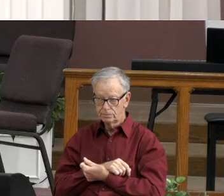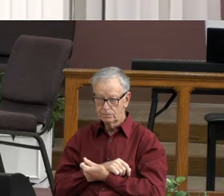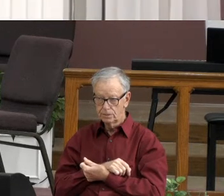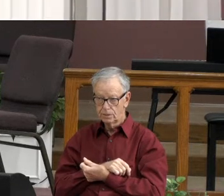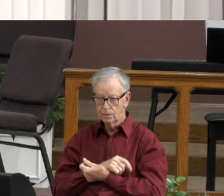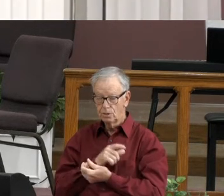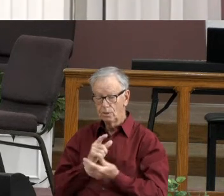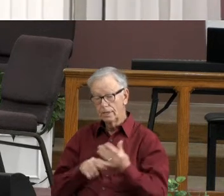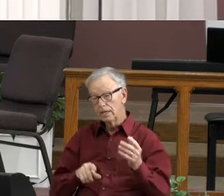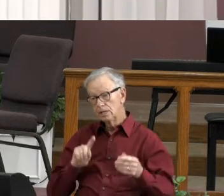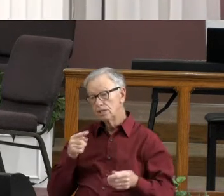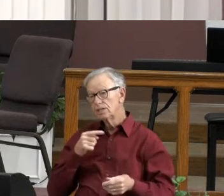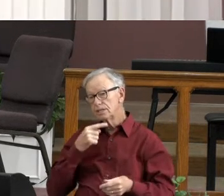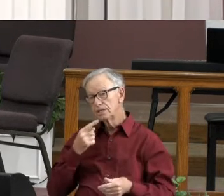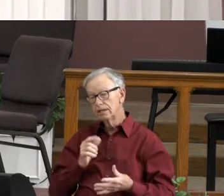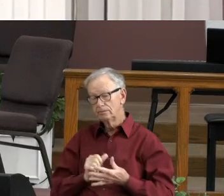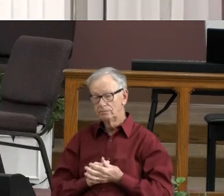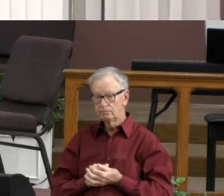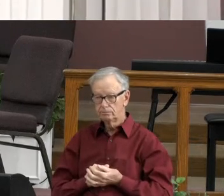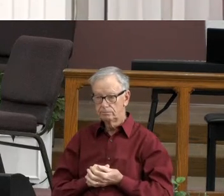What did I just say?